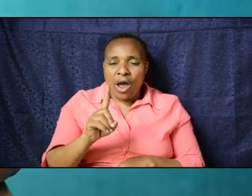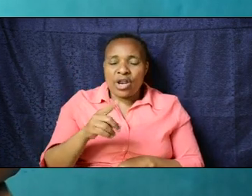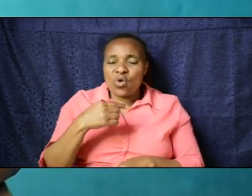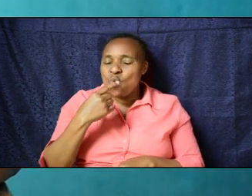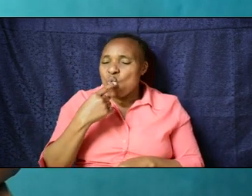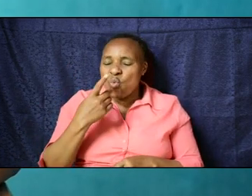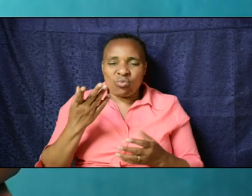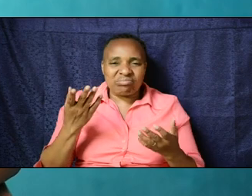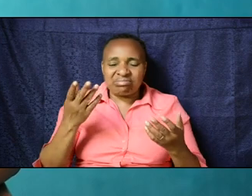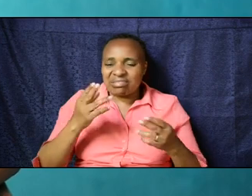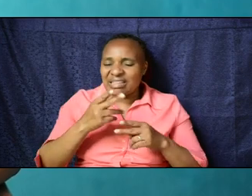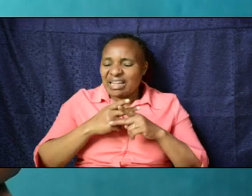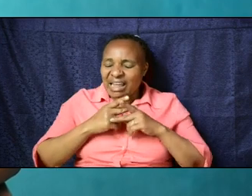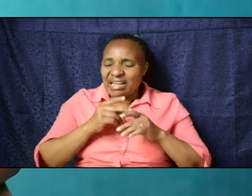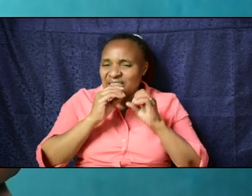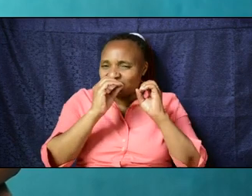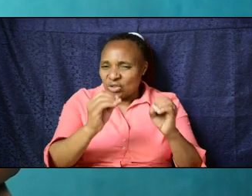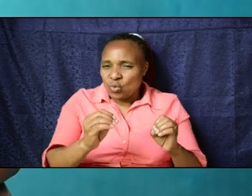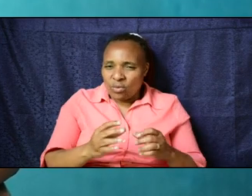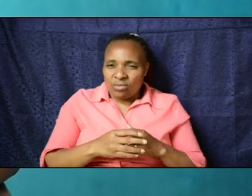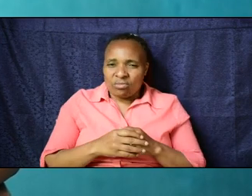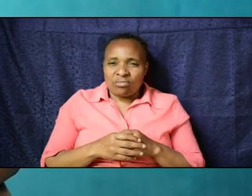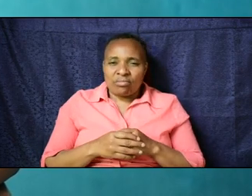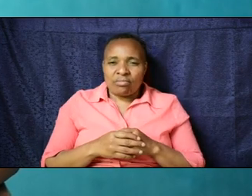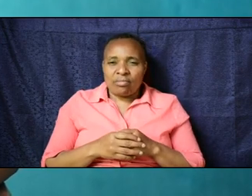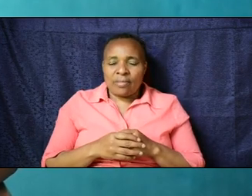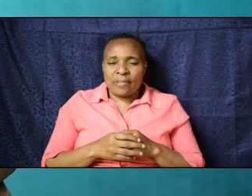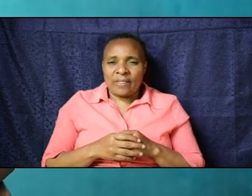care. Really,